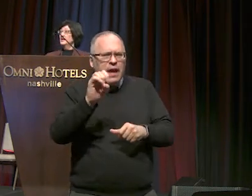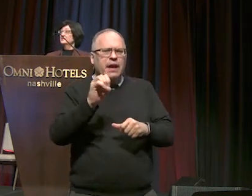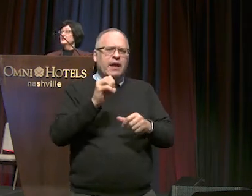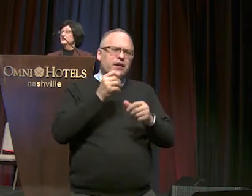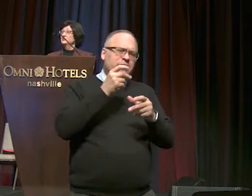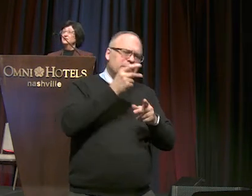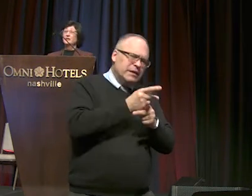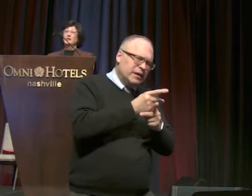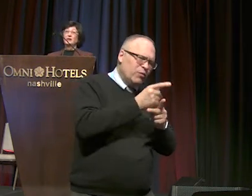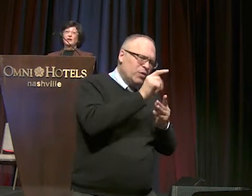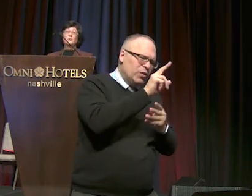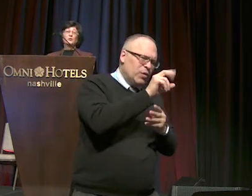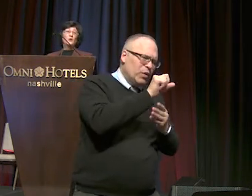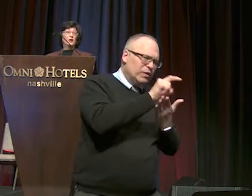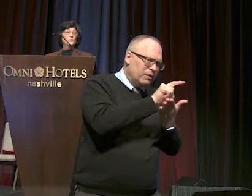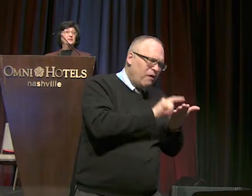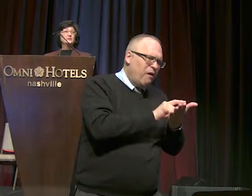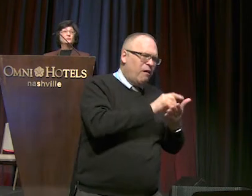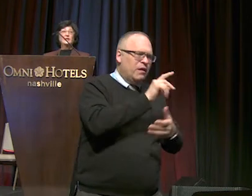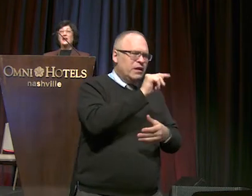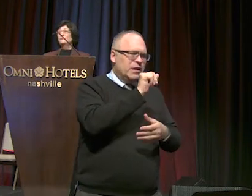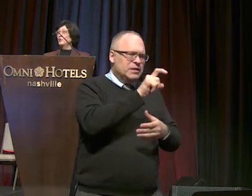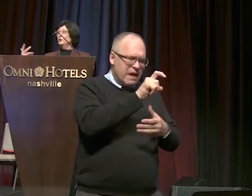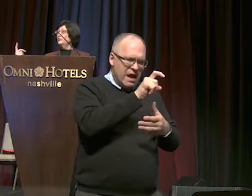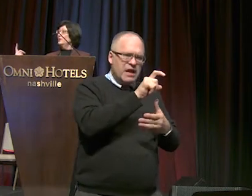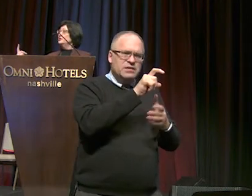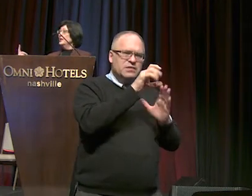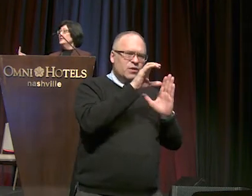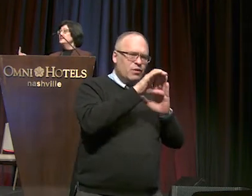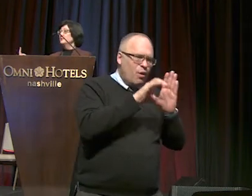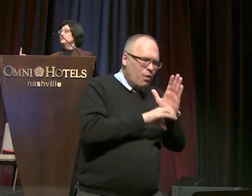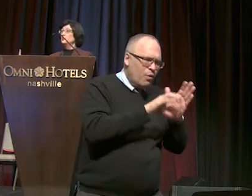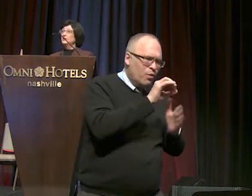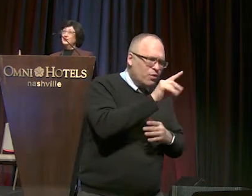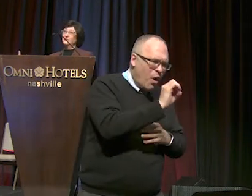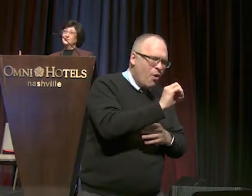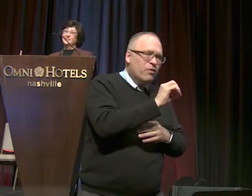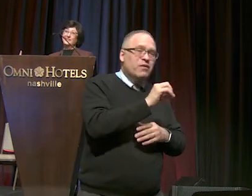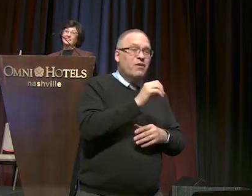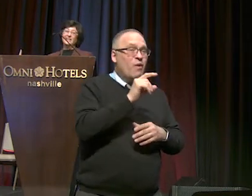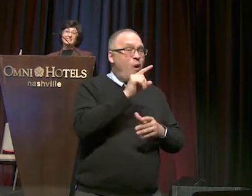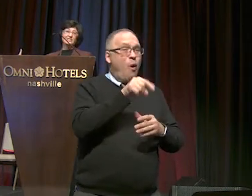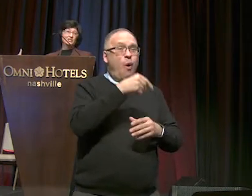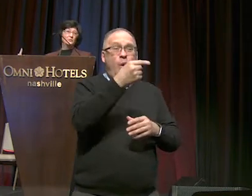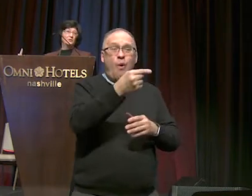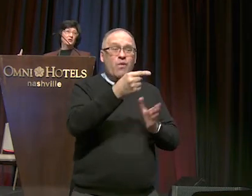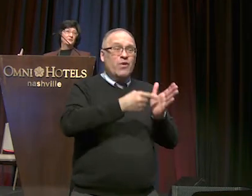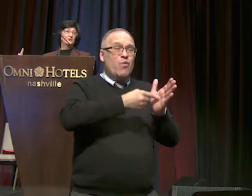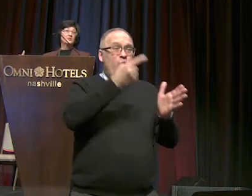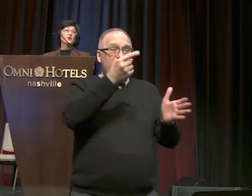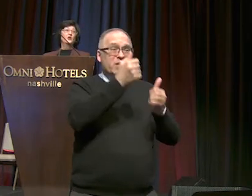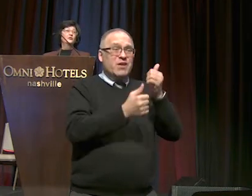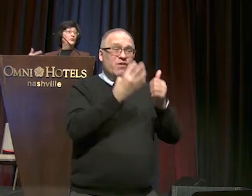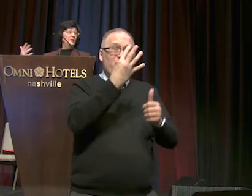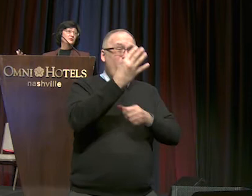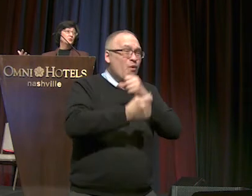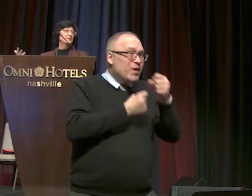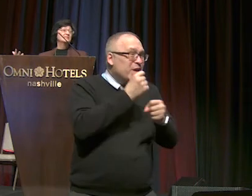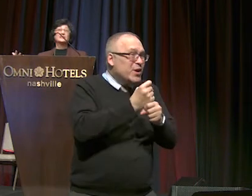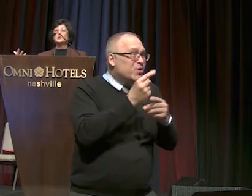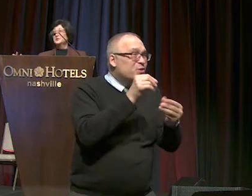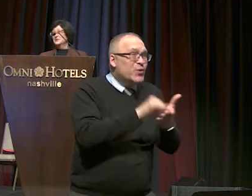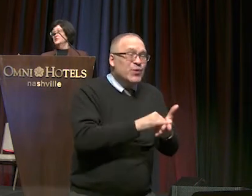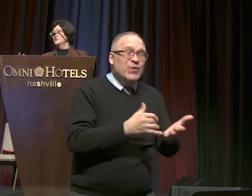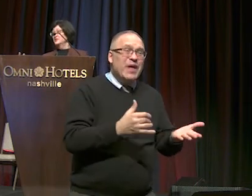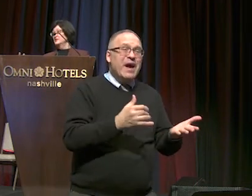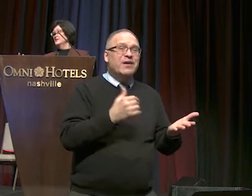and taxation requirements, we have only one chance every 4 years, and again, that's the General Conference. So we have